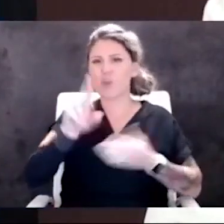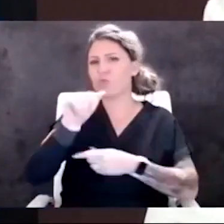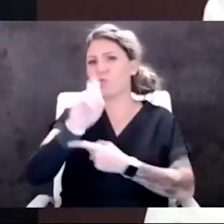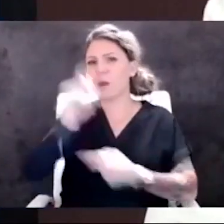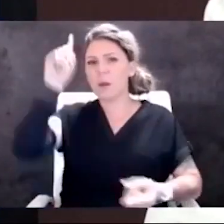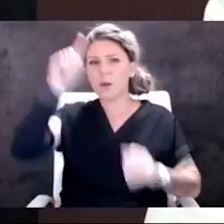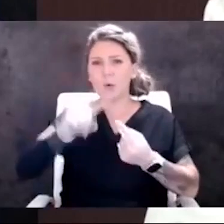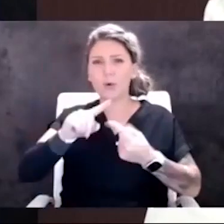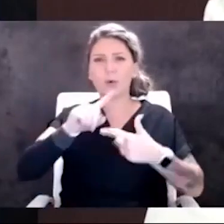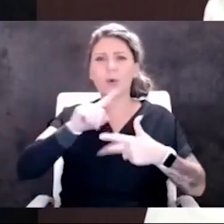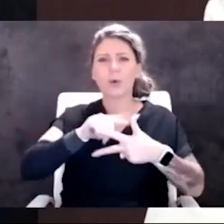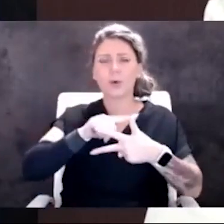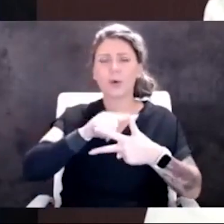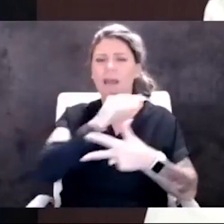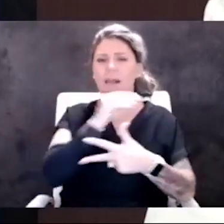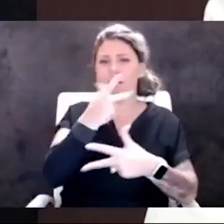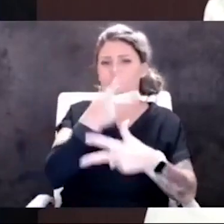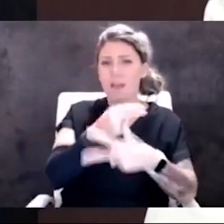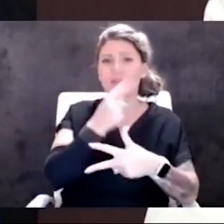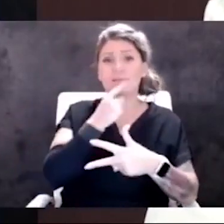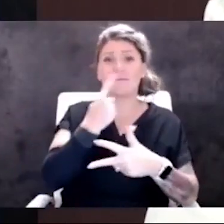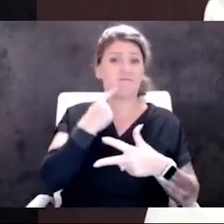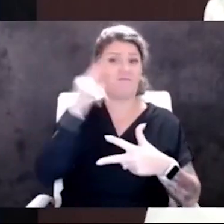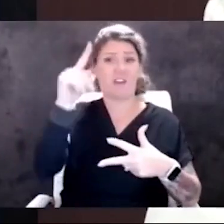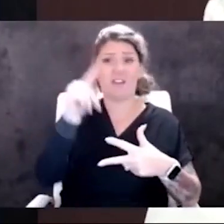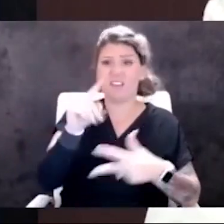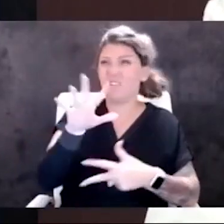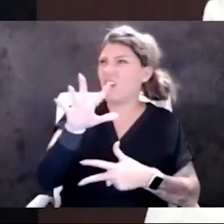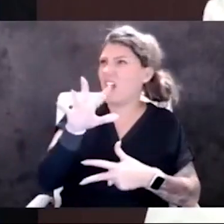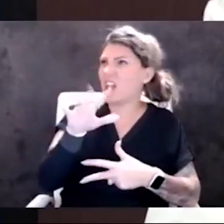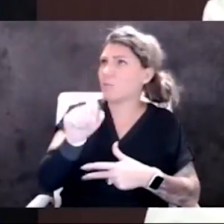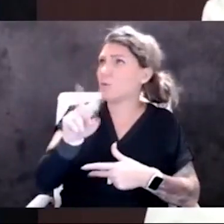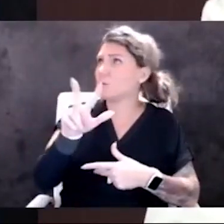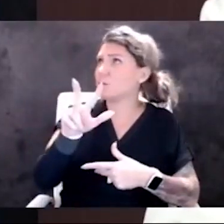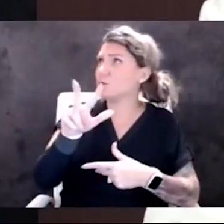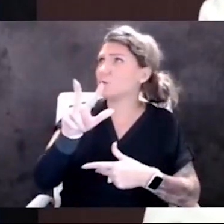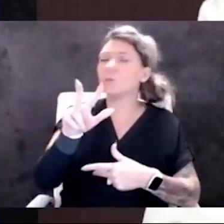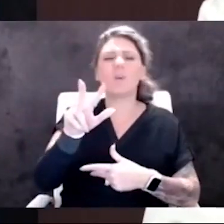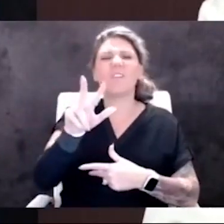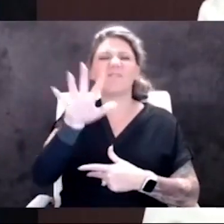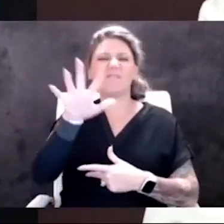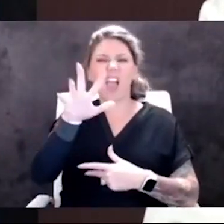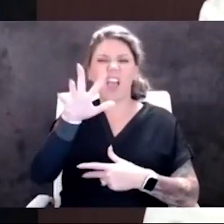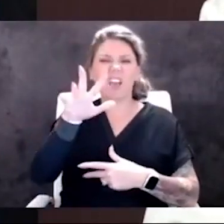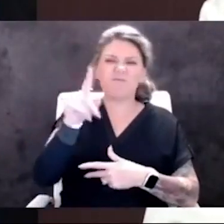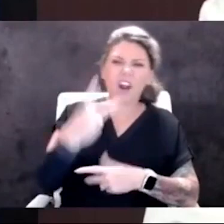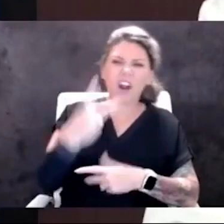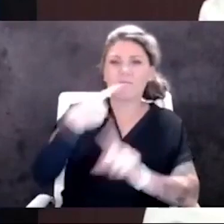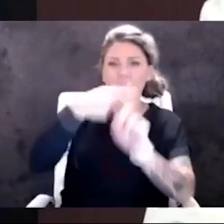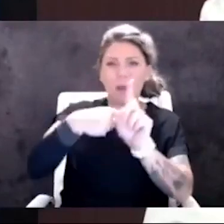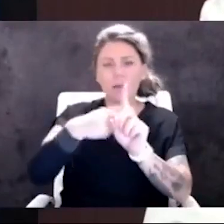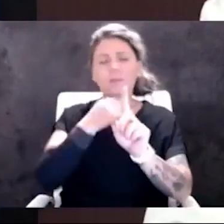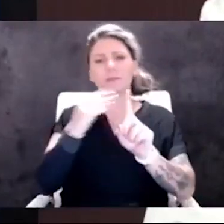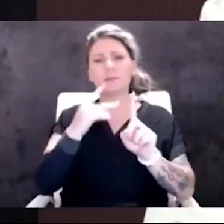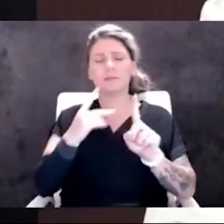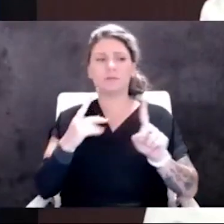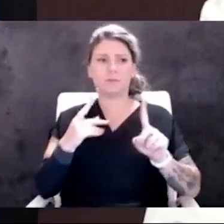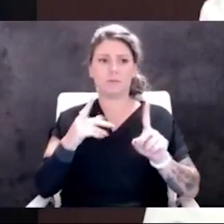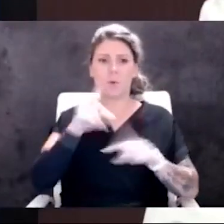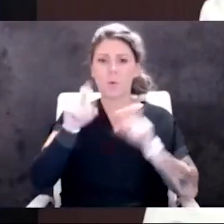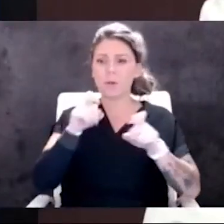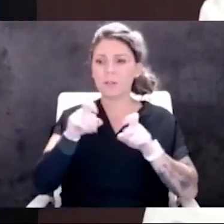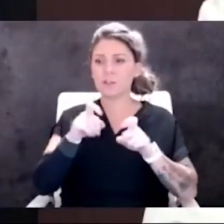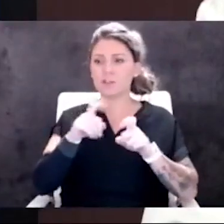fact, it's still very effective at 5.2 or 5.3 months. And so it raises the question, when will you get another booster from